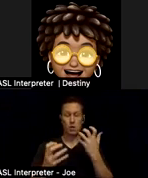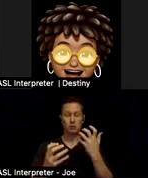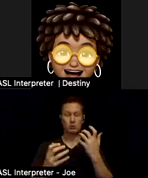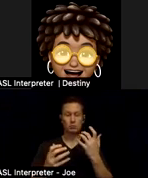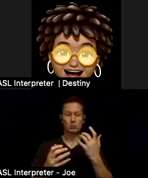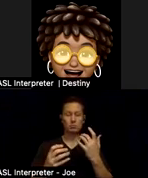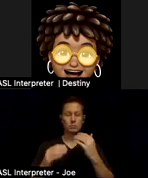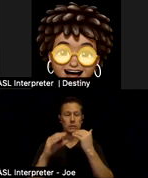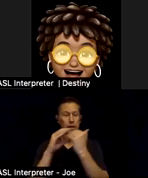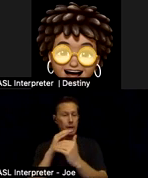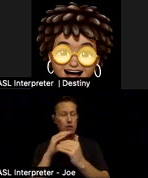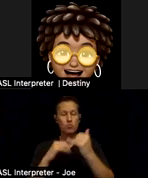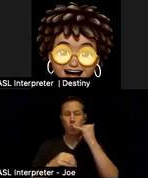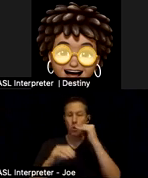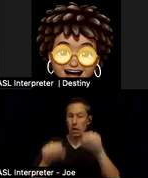or call.